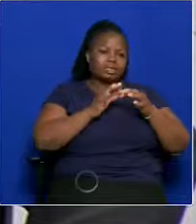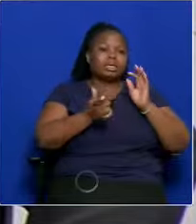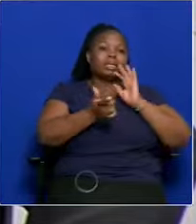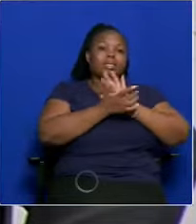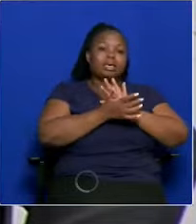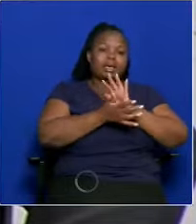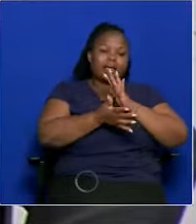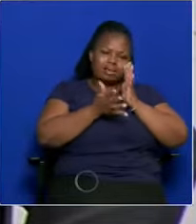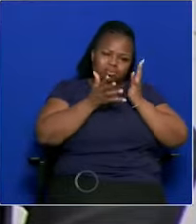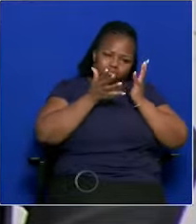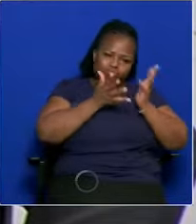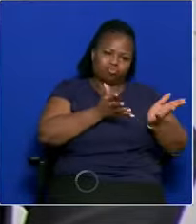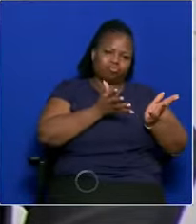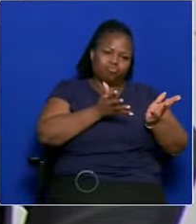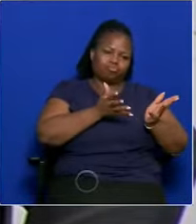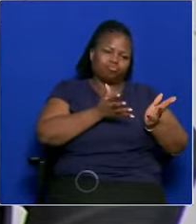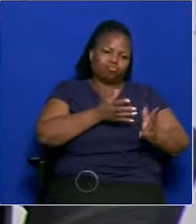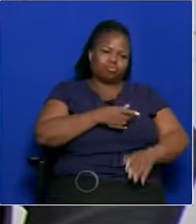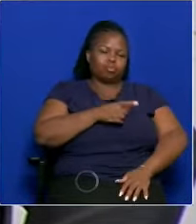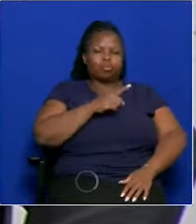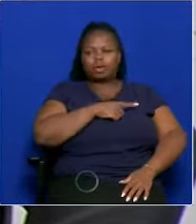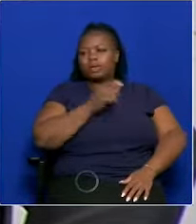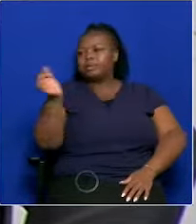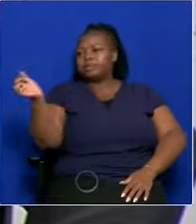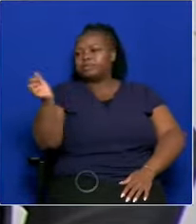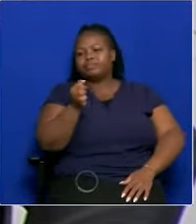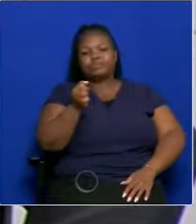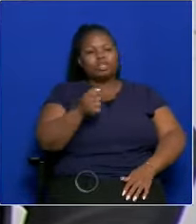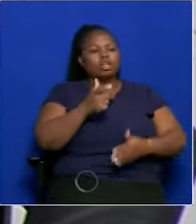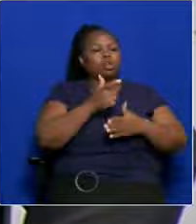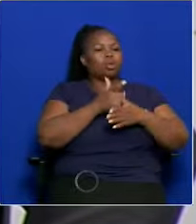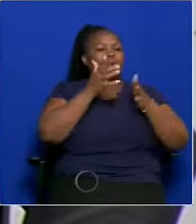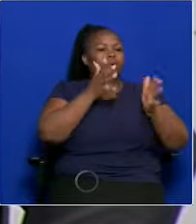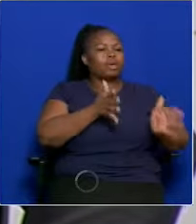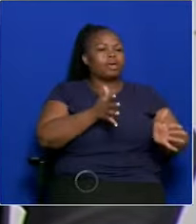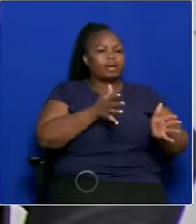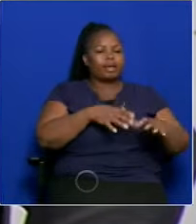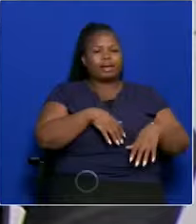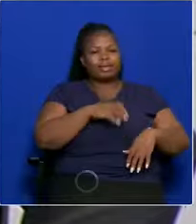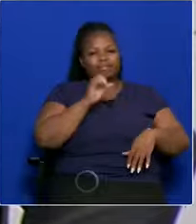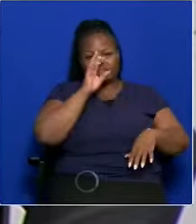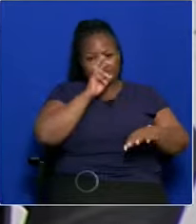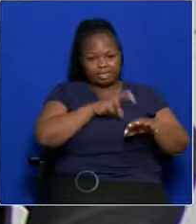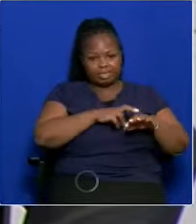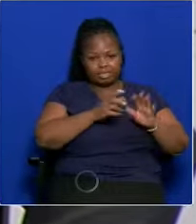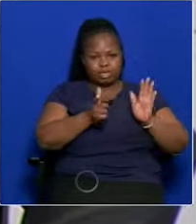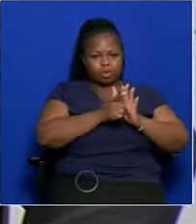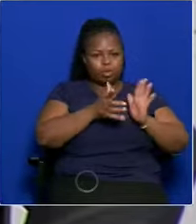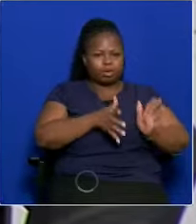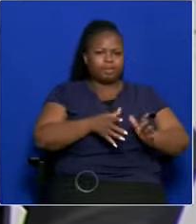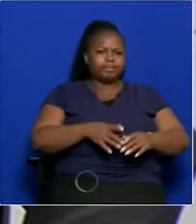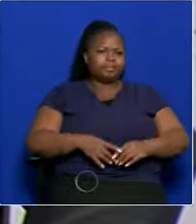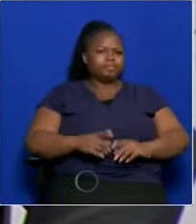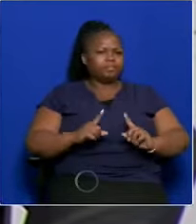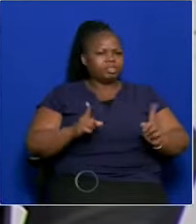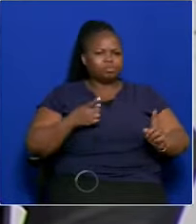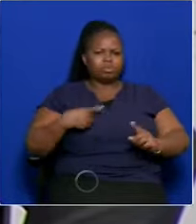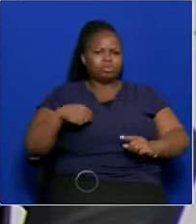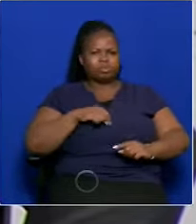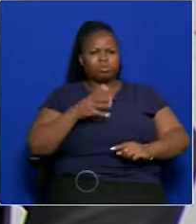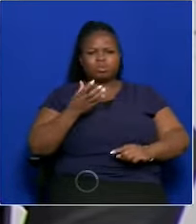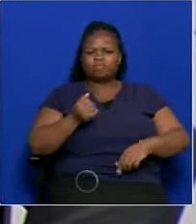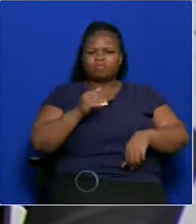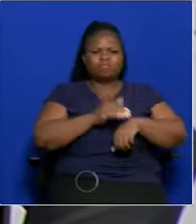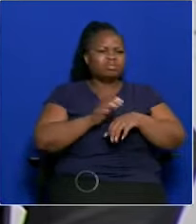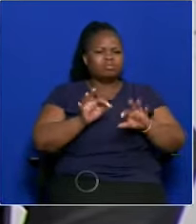example, getting him a lawyer, if it's necessary and whatsoever. We all have friends, we all have family